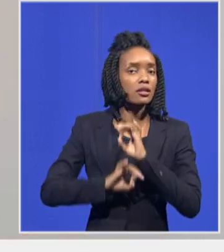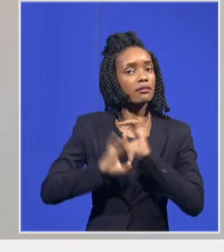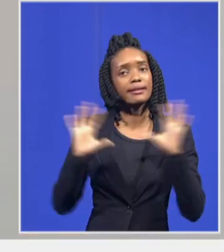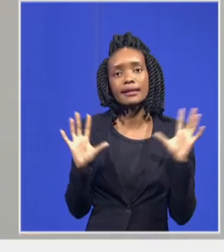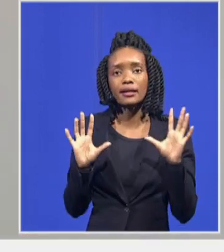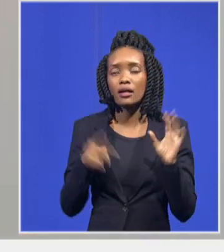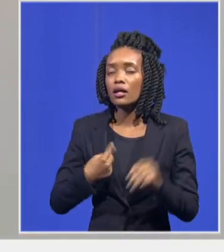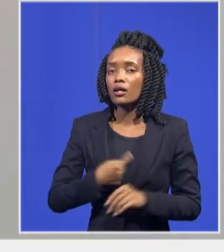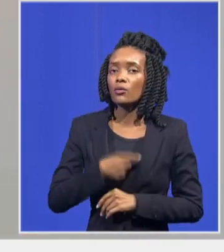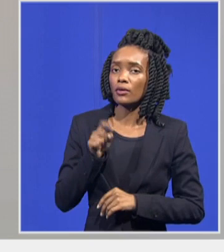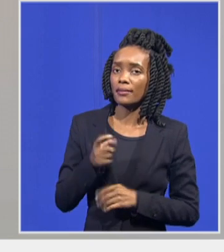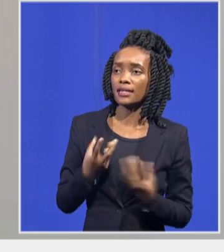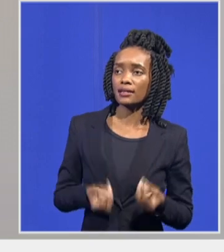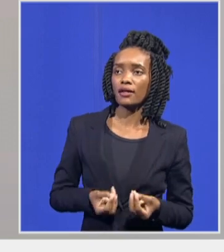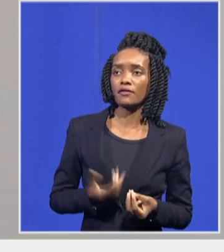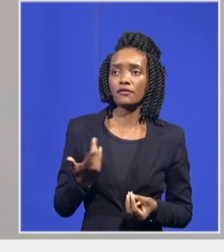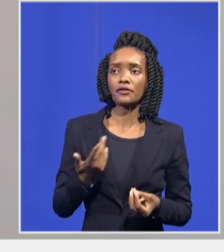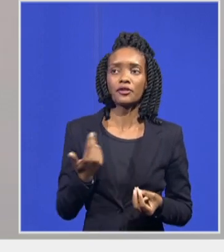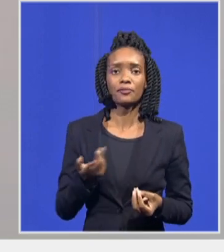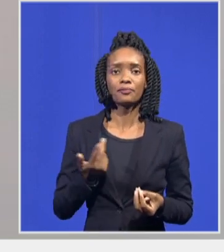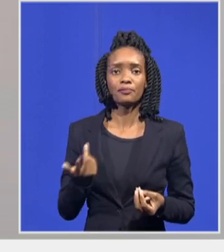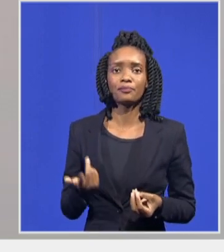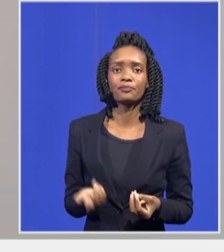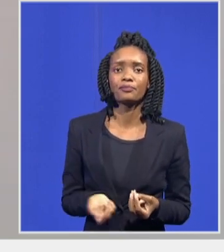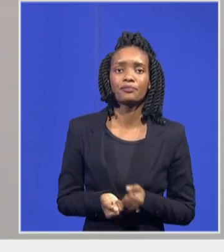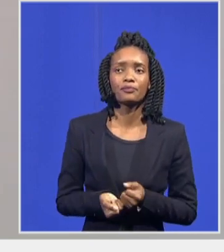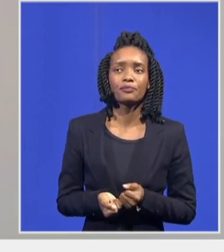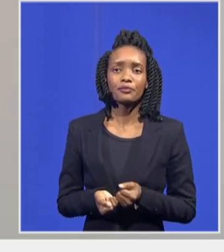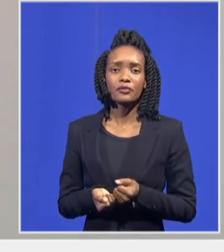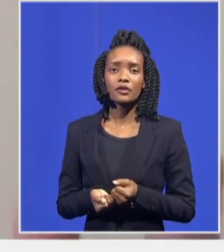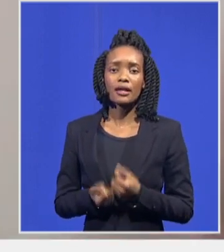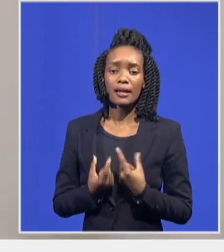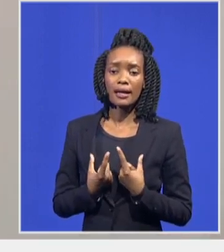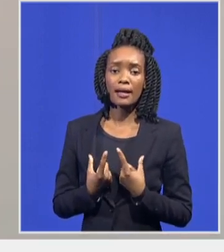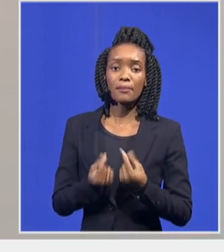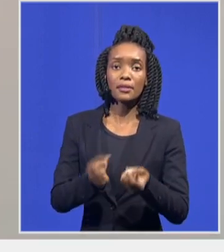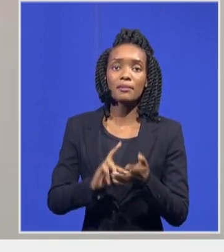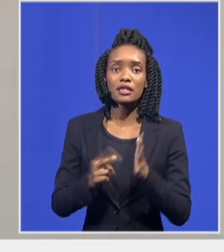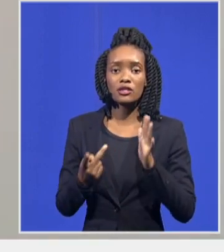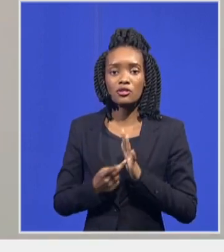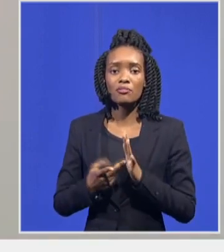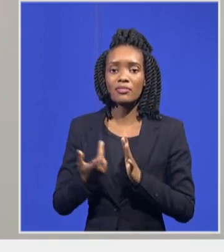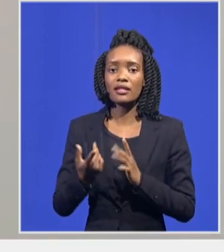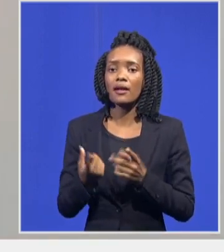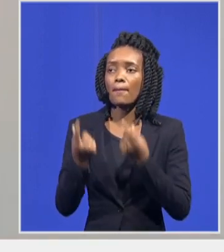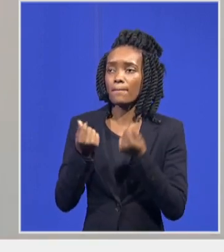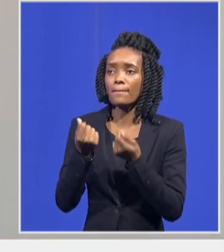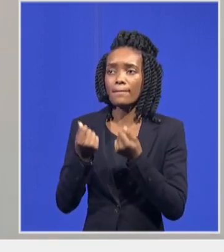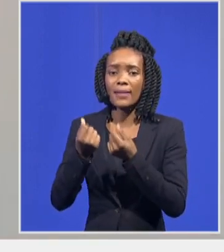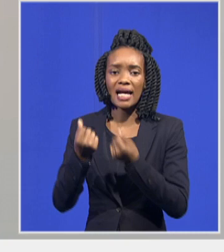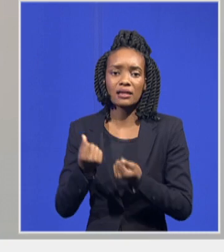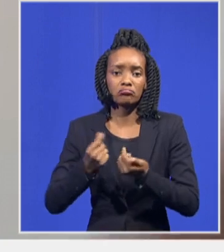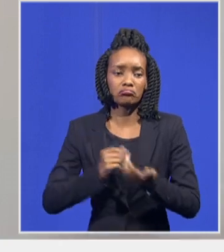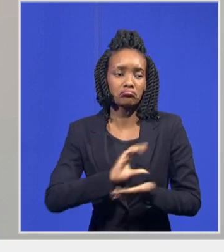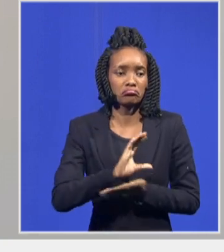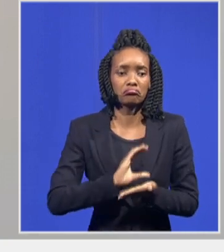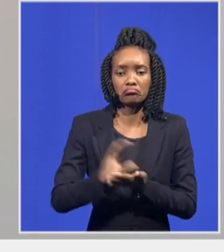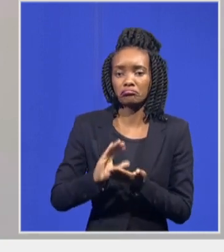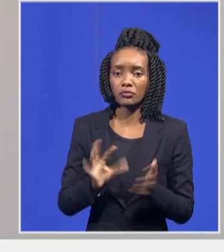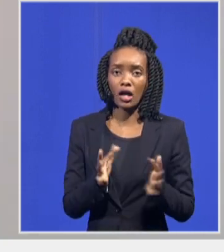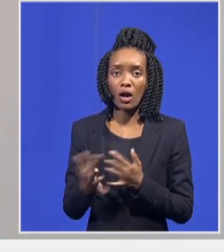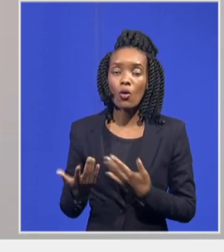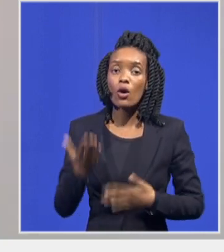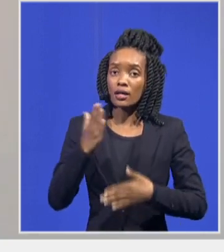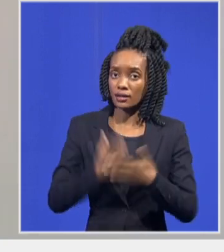have quite a detailed, structured implementation plan on where funding will flow. So yes, some of that money has